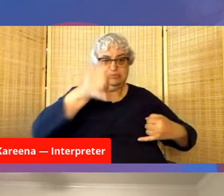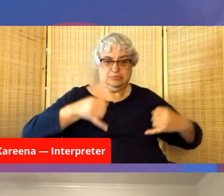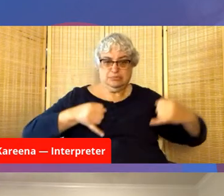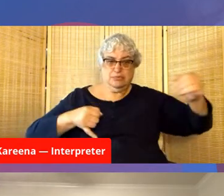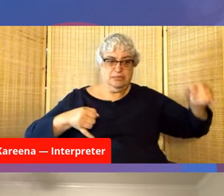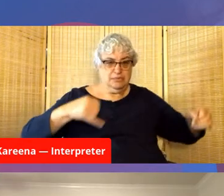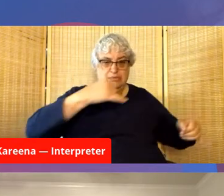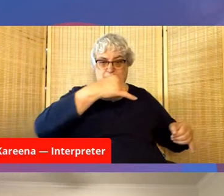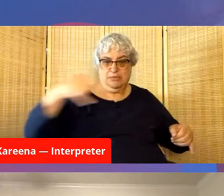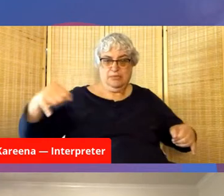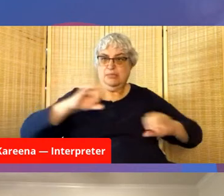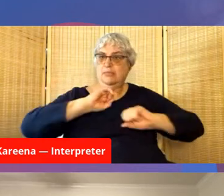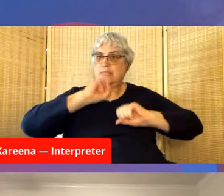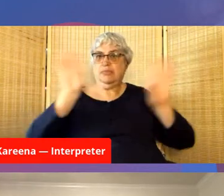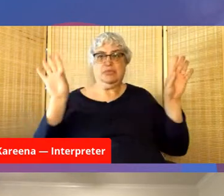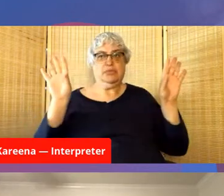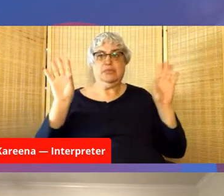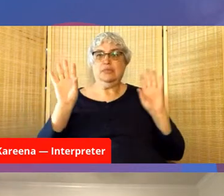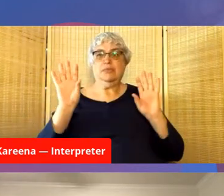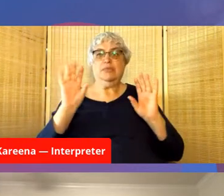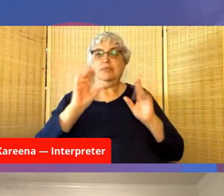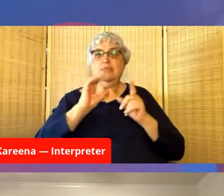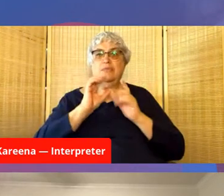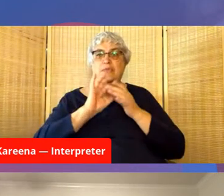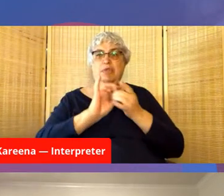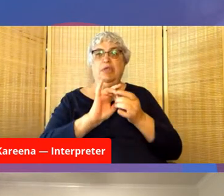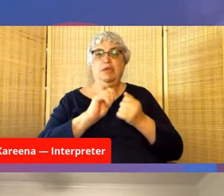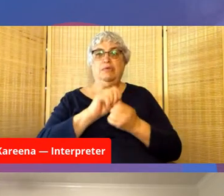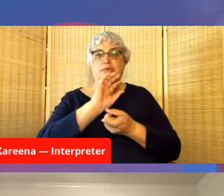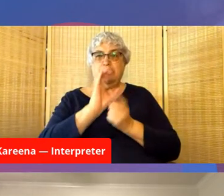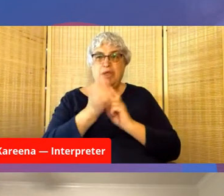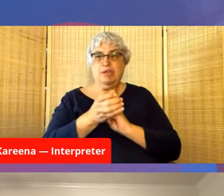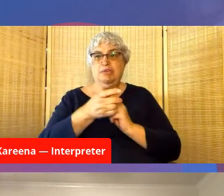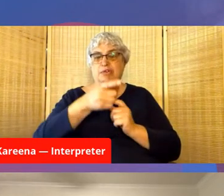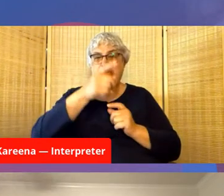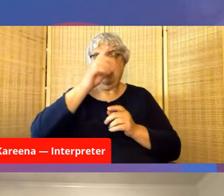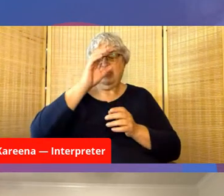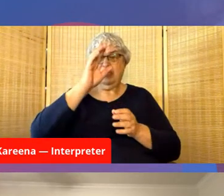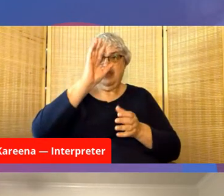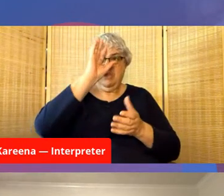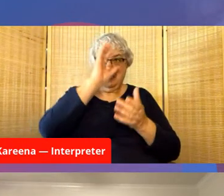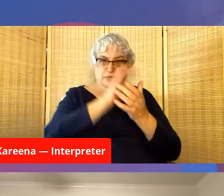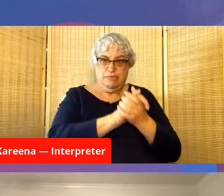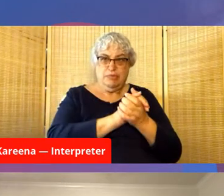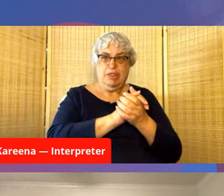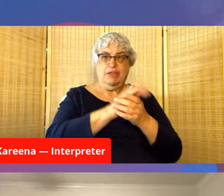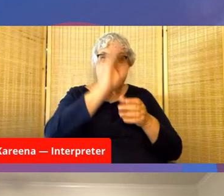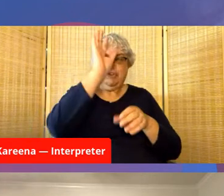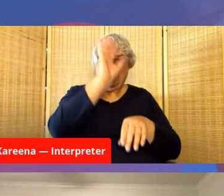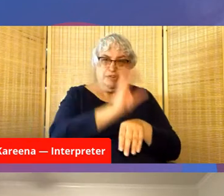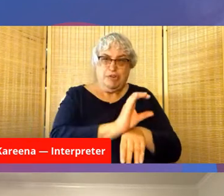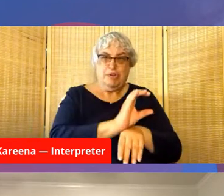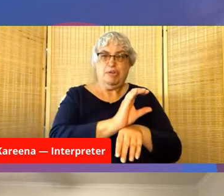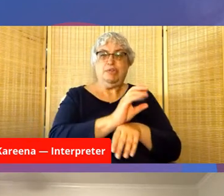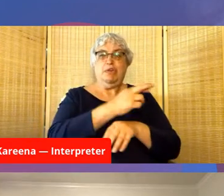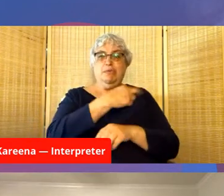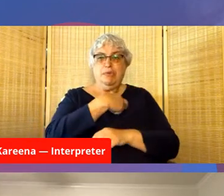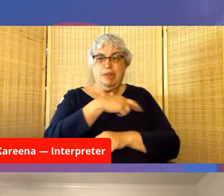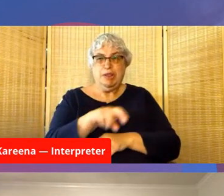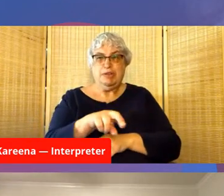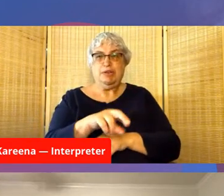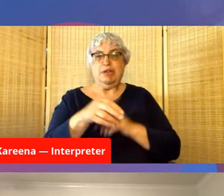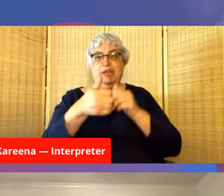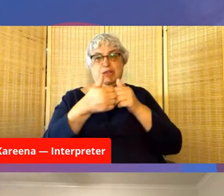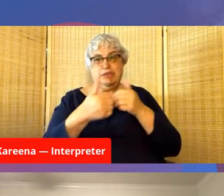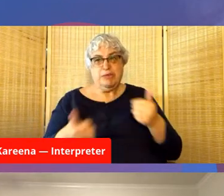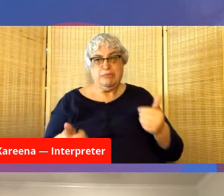nationality, language, you know, faith, whatever we may think of, nothing can separate people when it comes